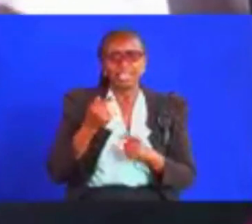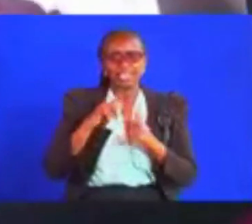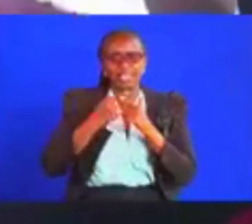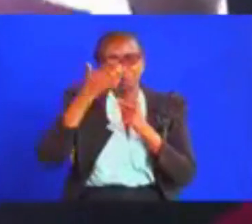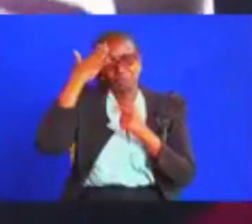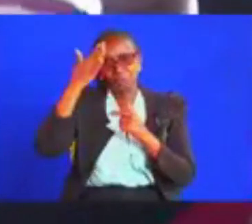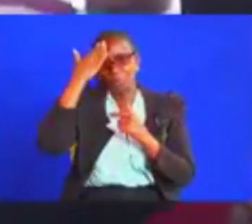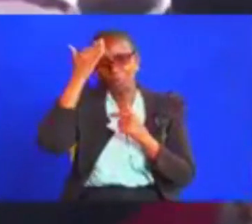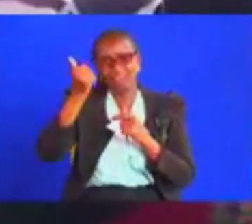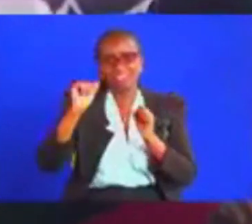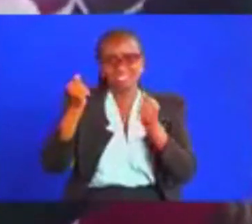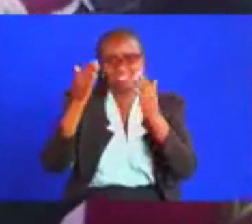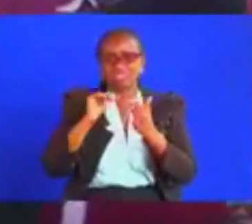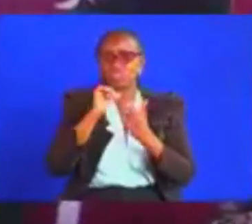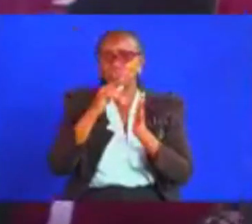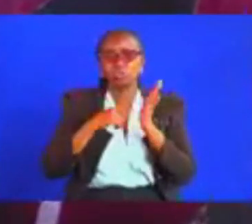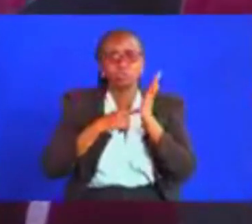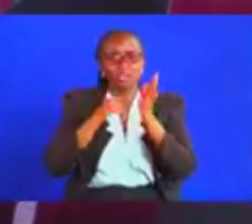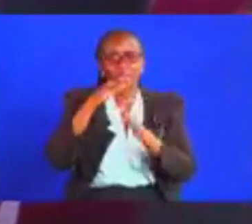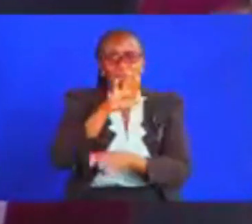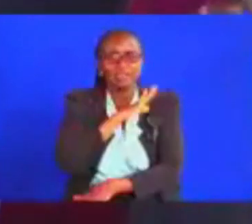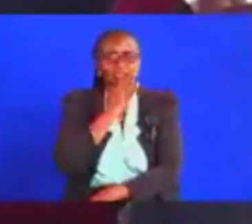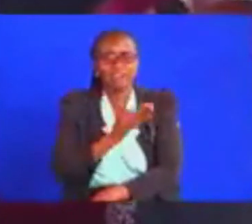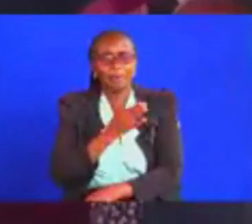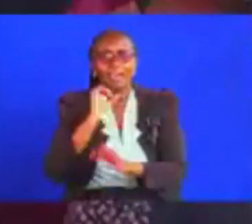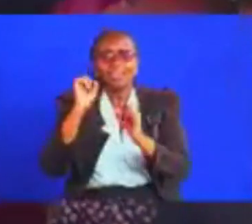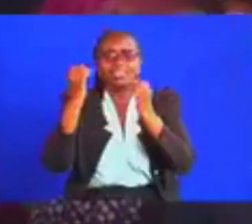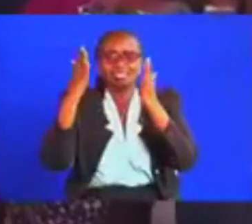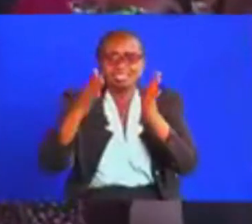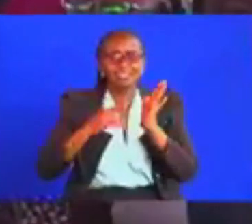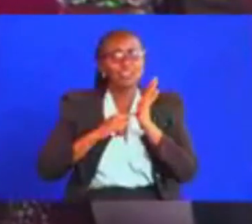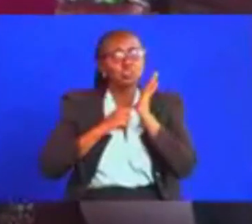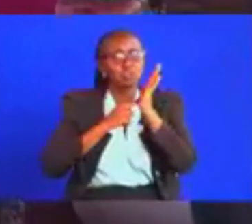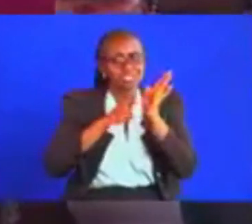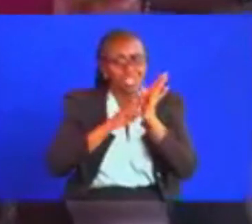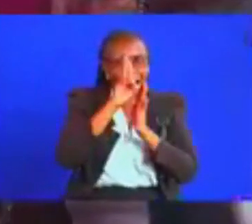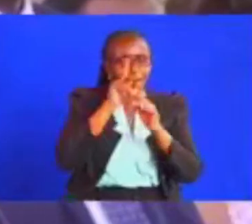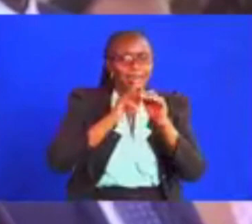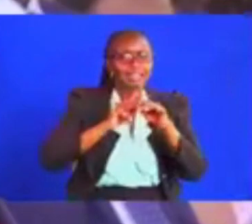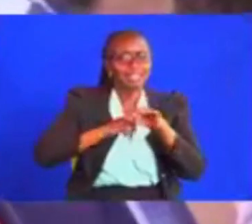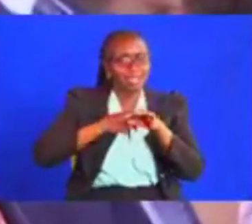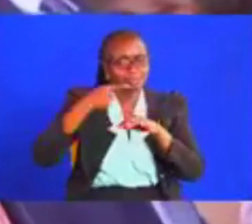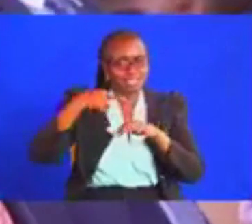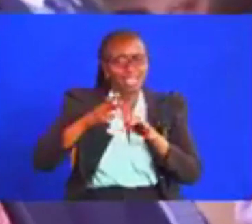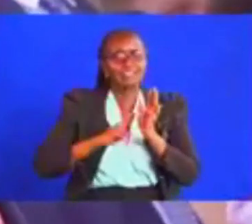his power. The Savior only shows up when he is revealed.